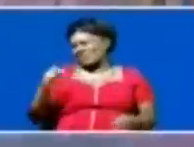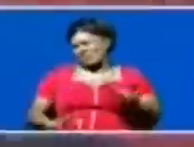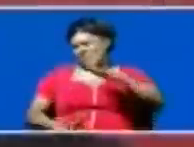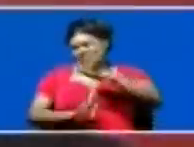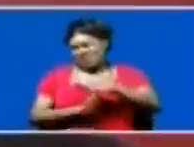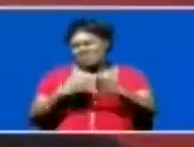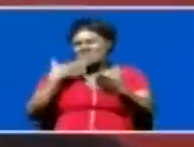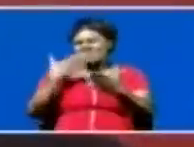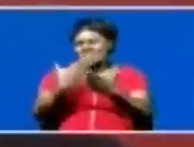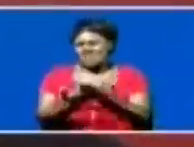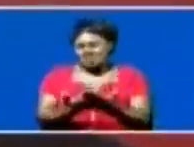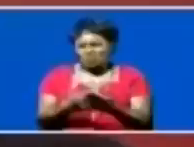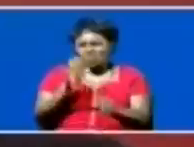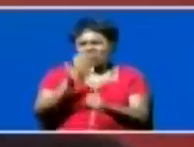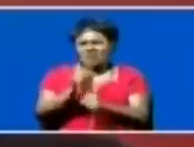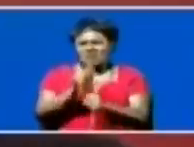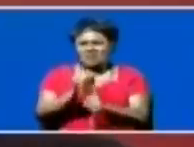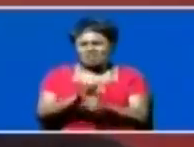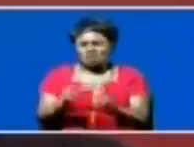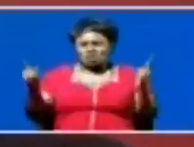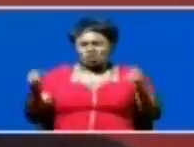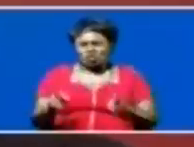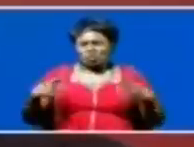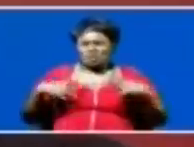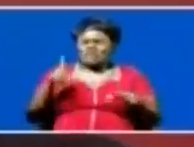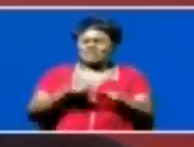Prime. Thank you so much for staying with us. Let's take a short break.